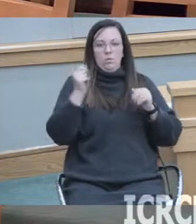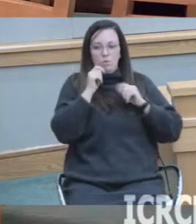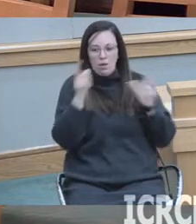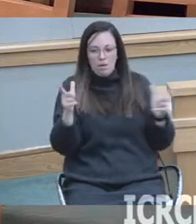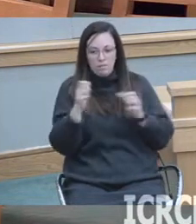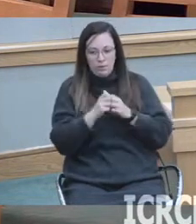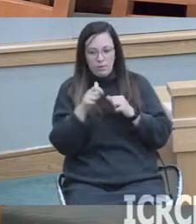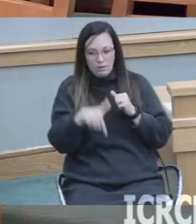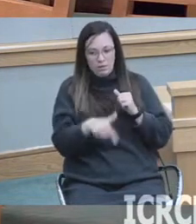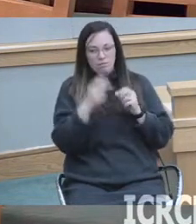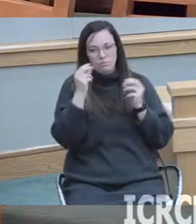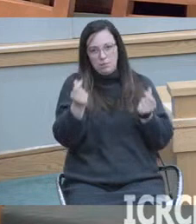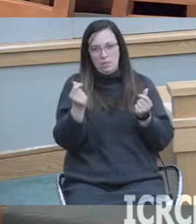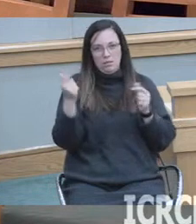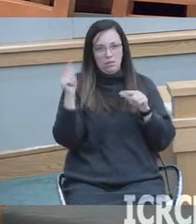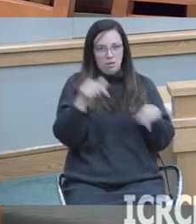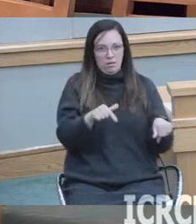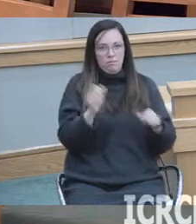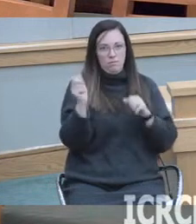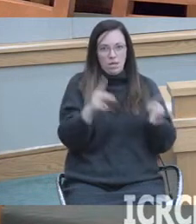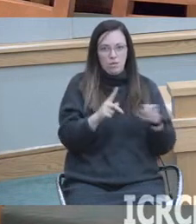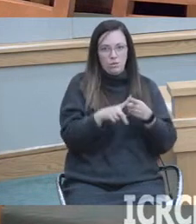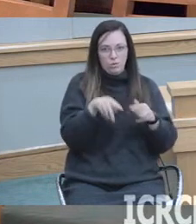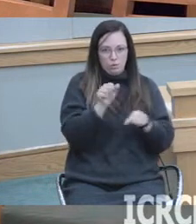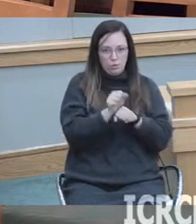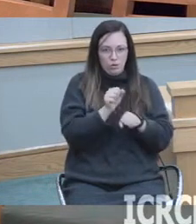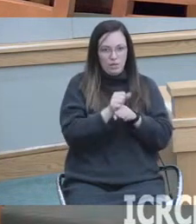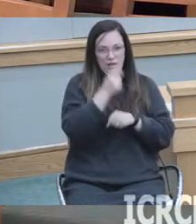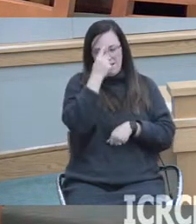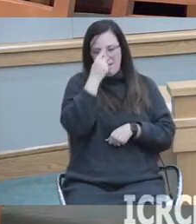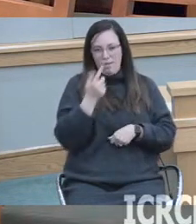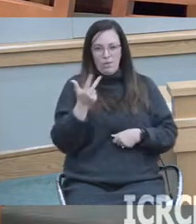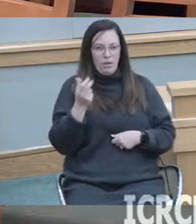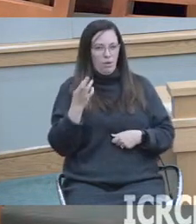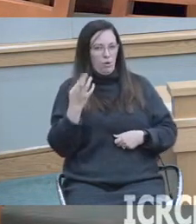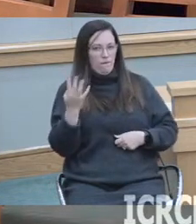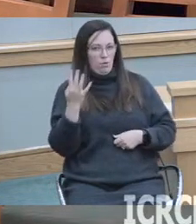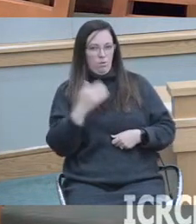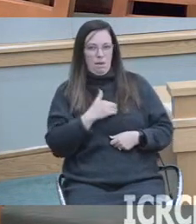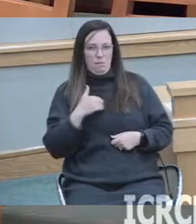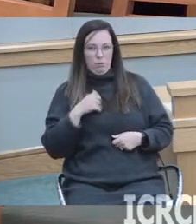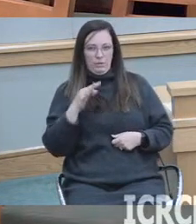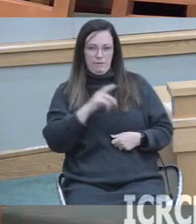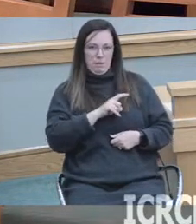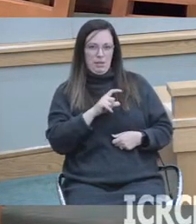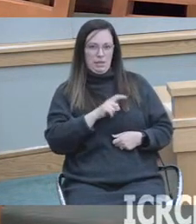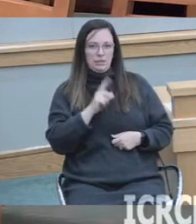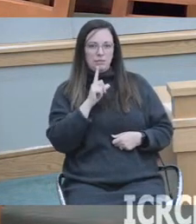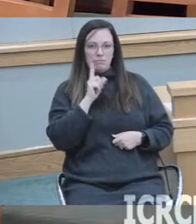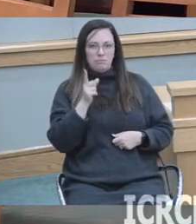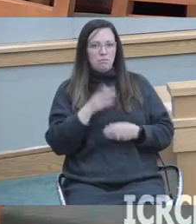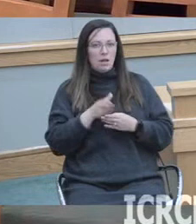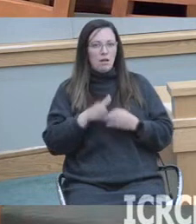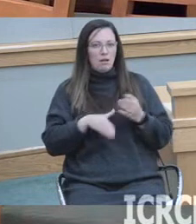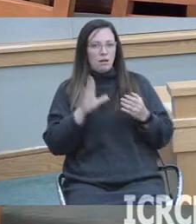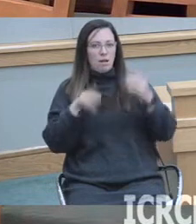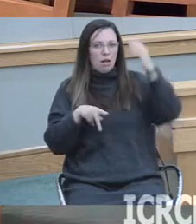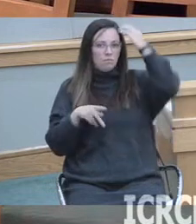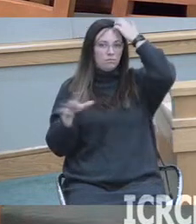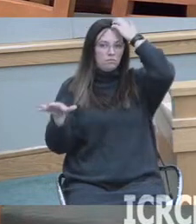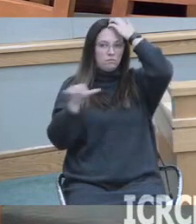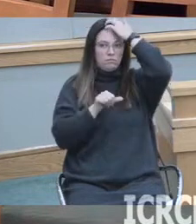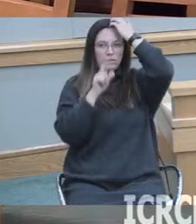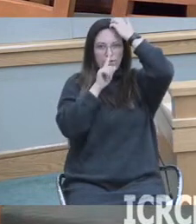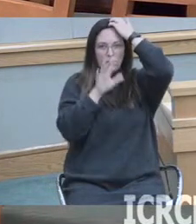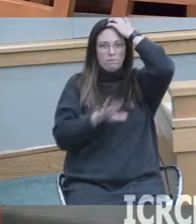immediately came into work. And I think there was 3 or 4 members of the police department that ended up being awake for about 36